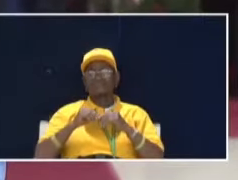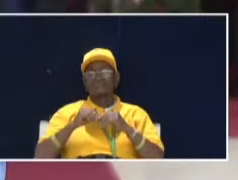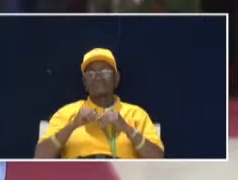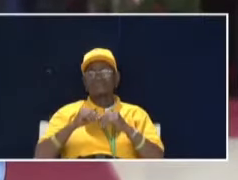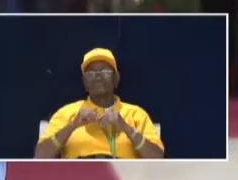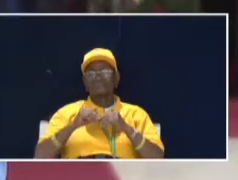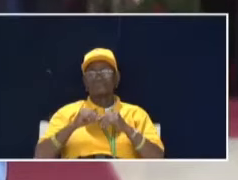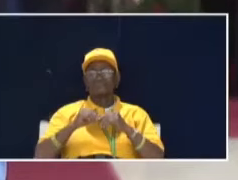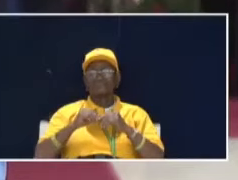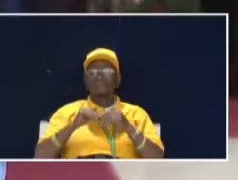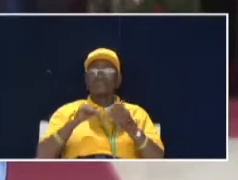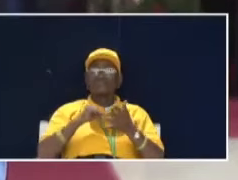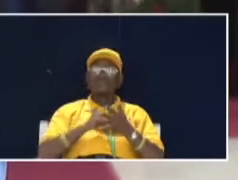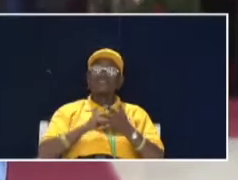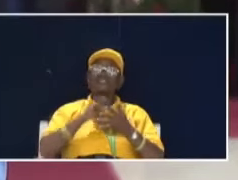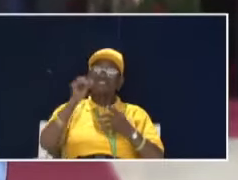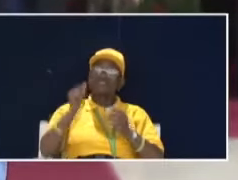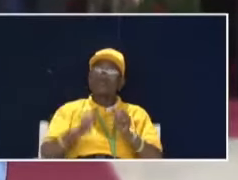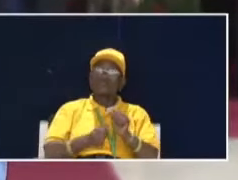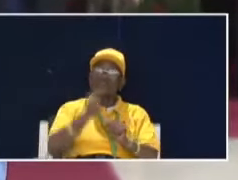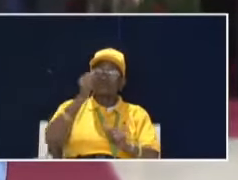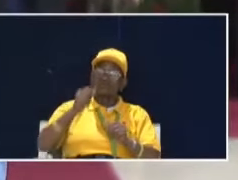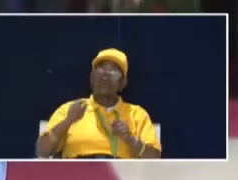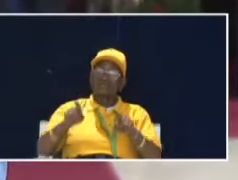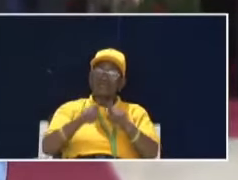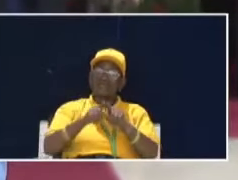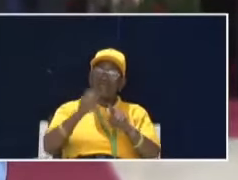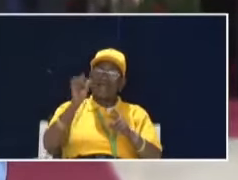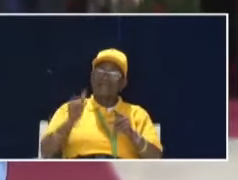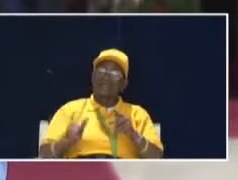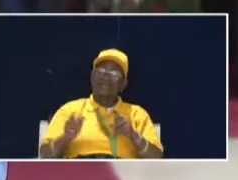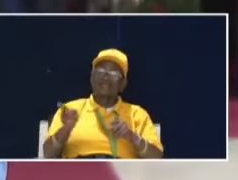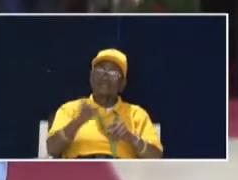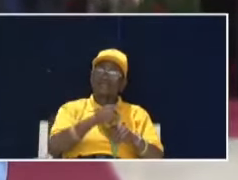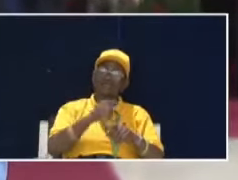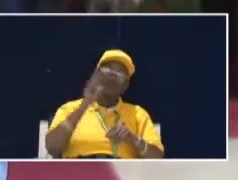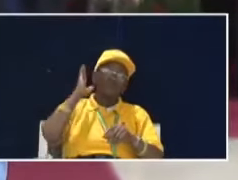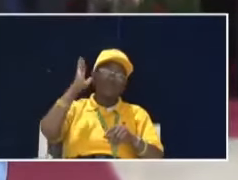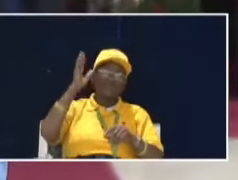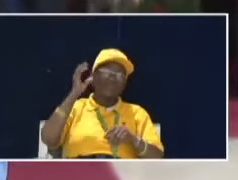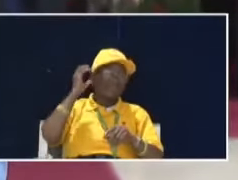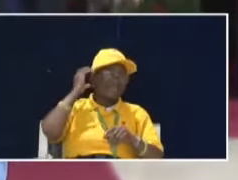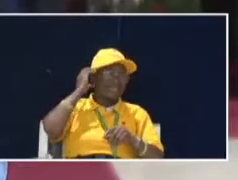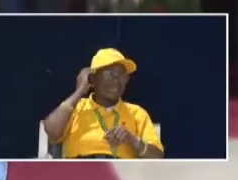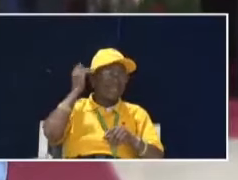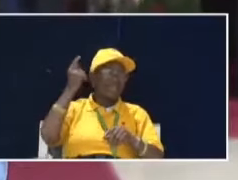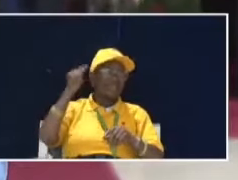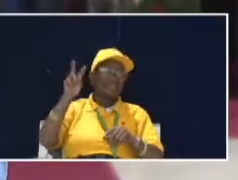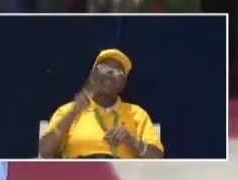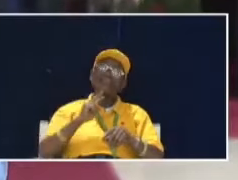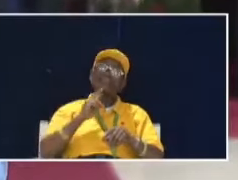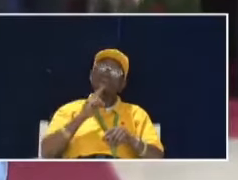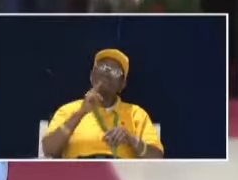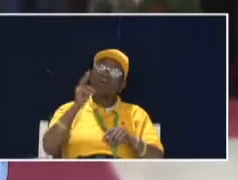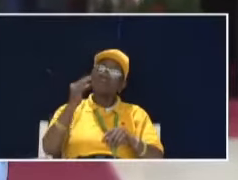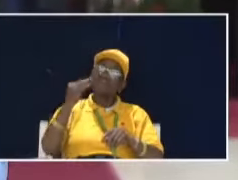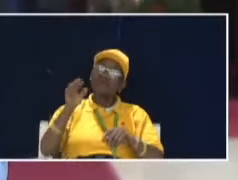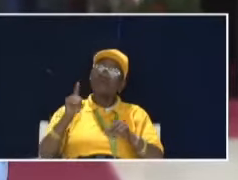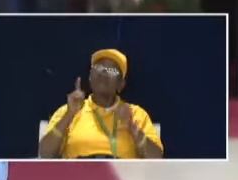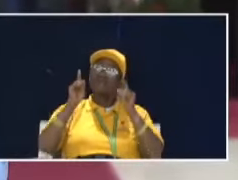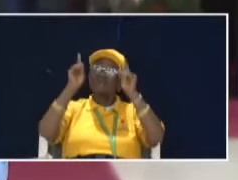it's most likely you will hear the voice of destiny